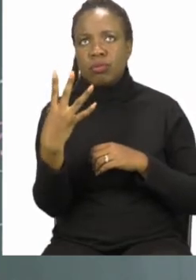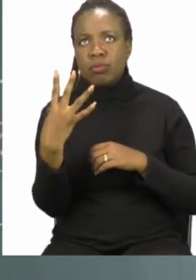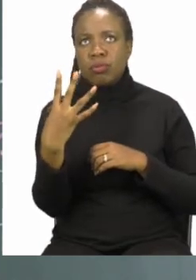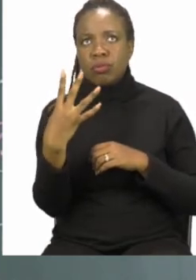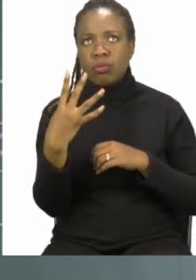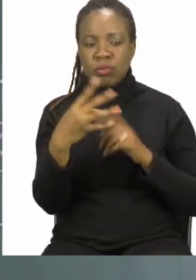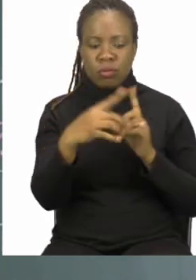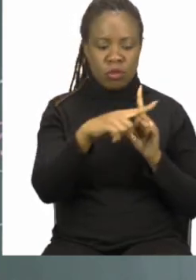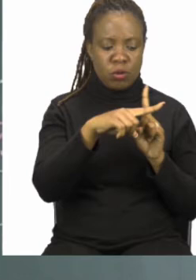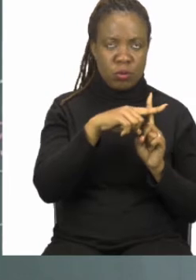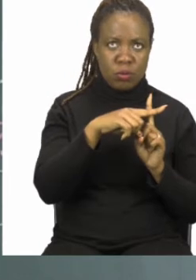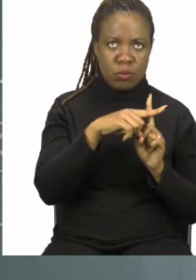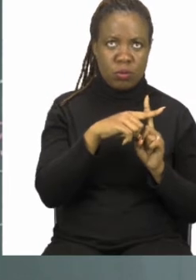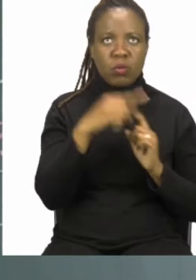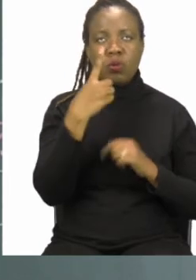214 plus